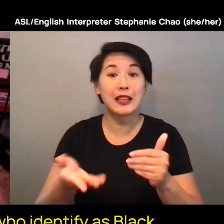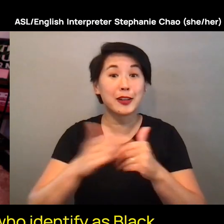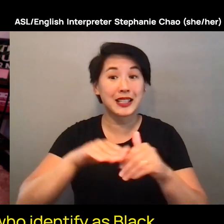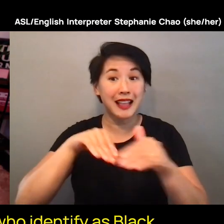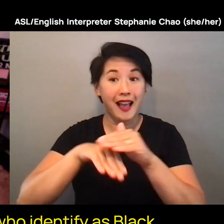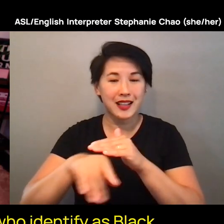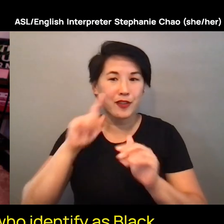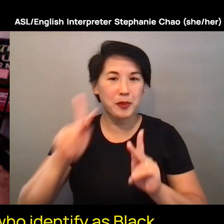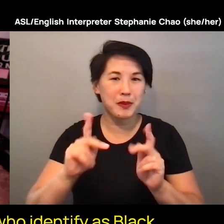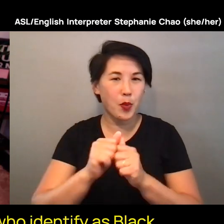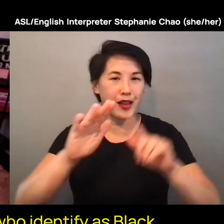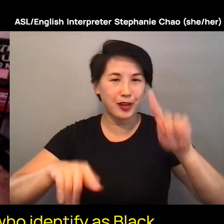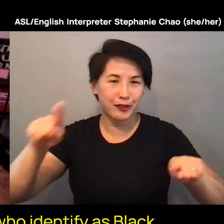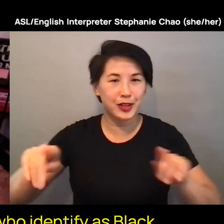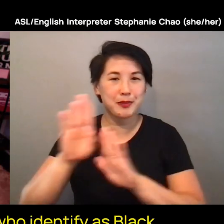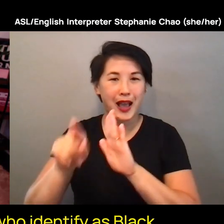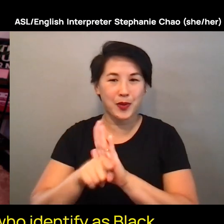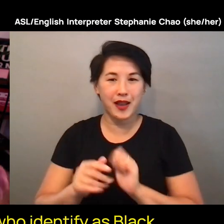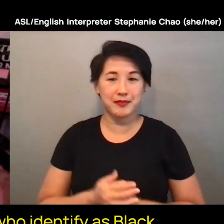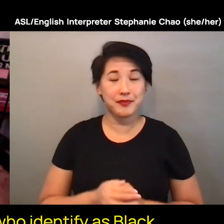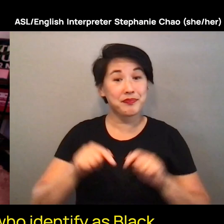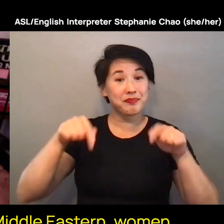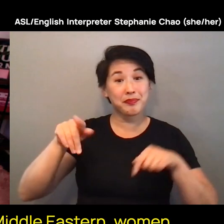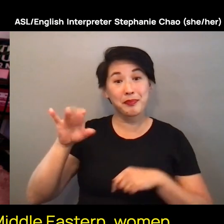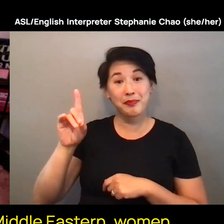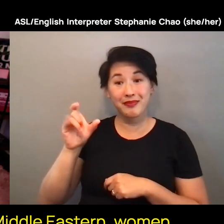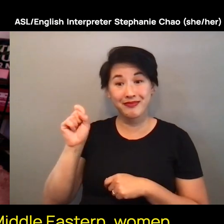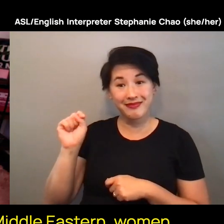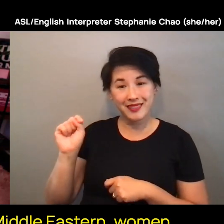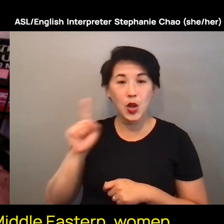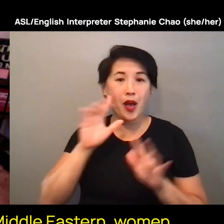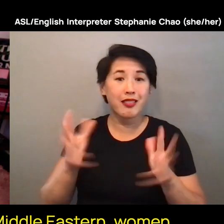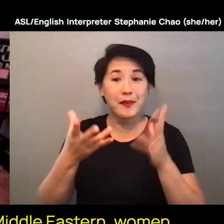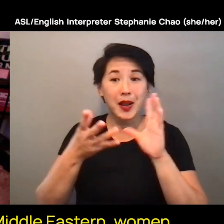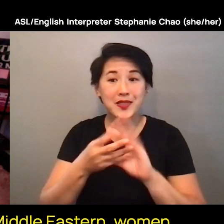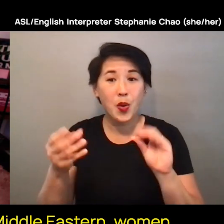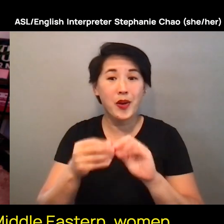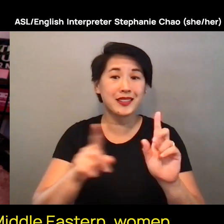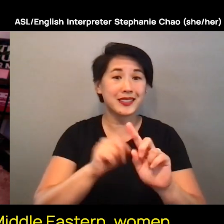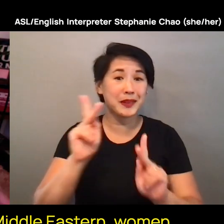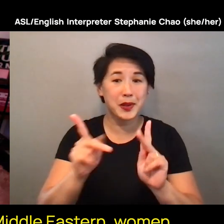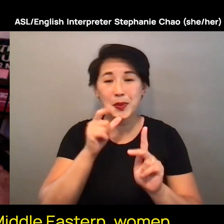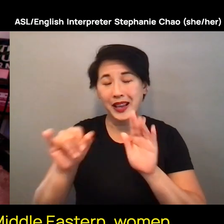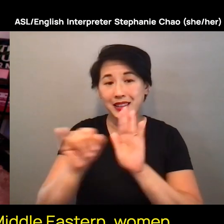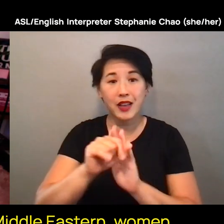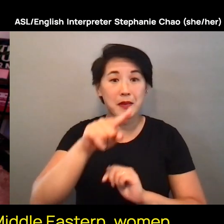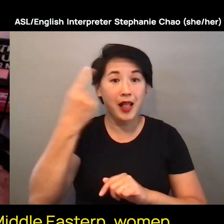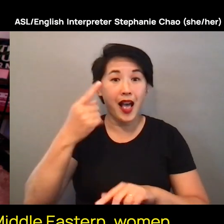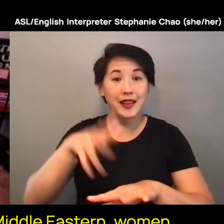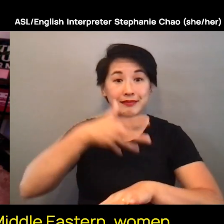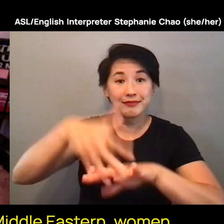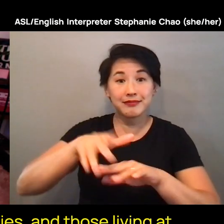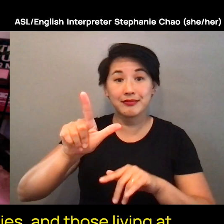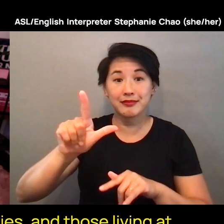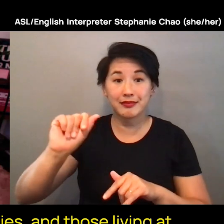up the stories of different folks who identify as Black, Indigenous, Latinx, Asian, Middle Eastern,